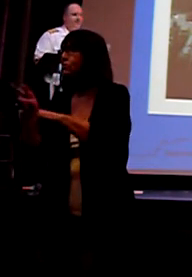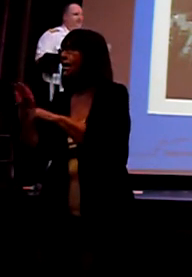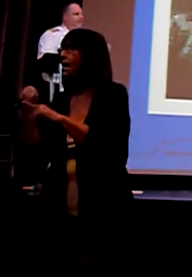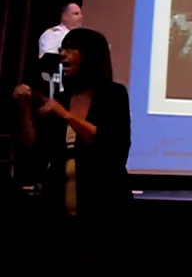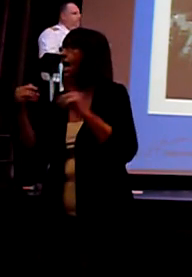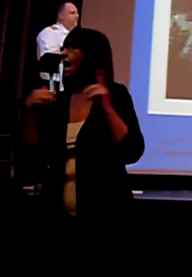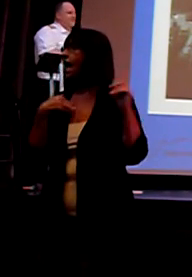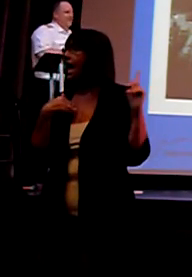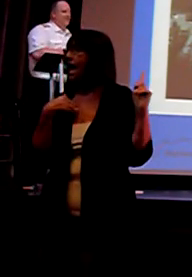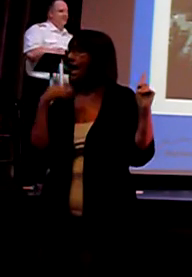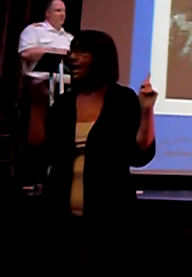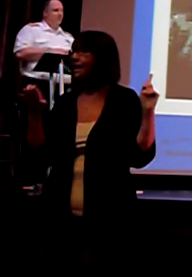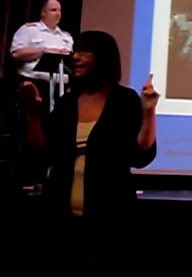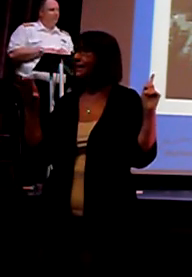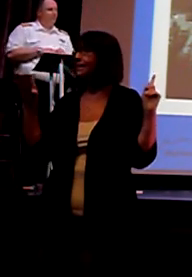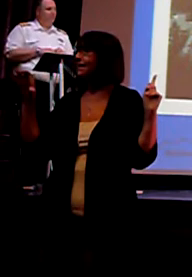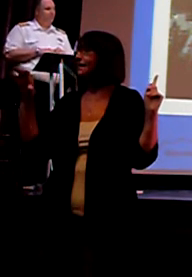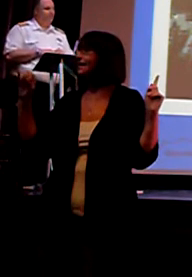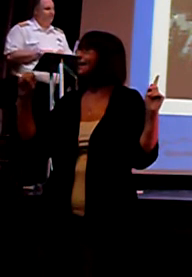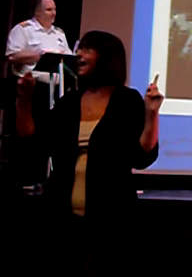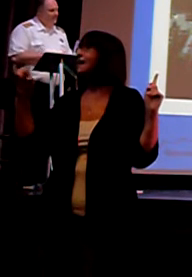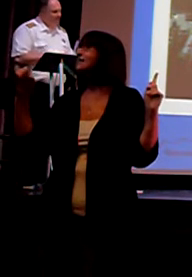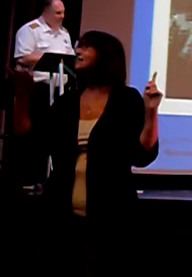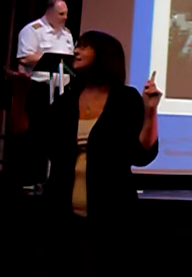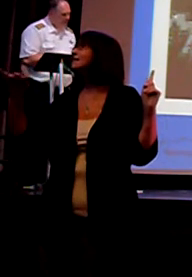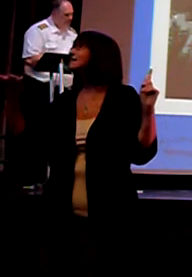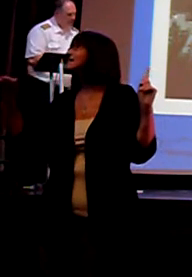de